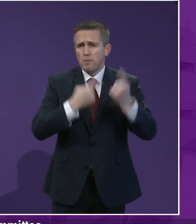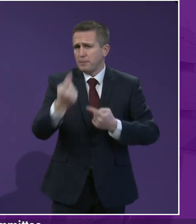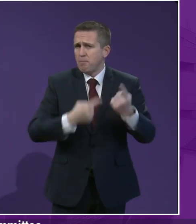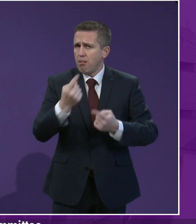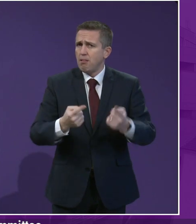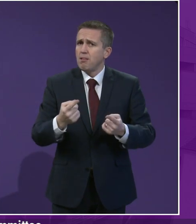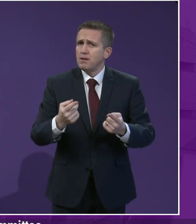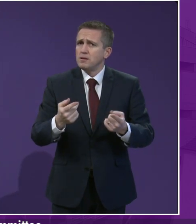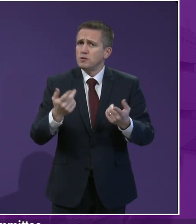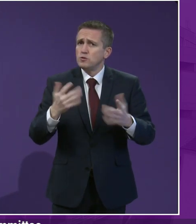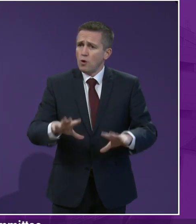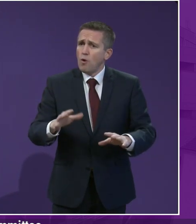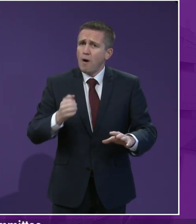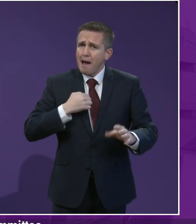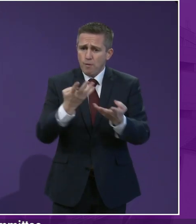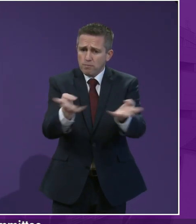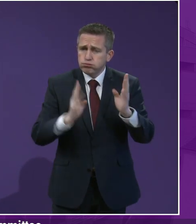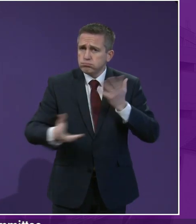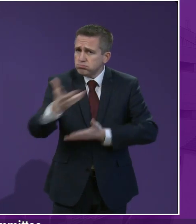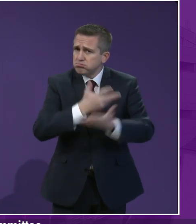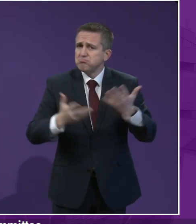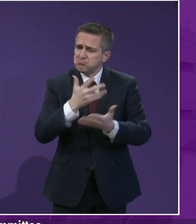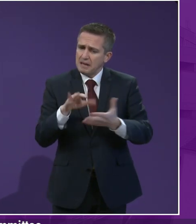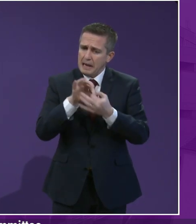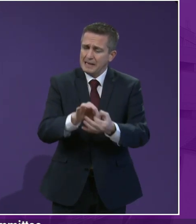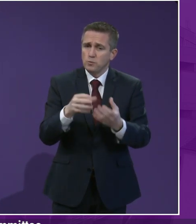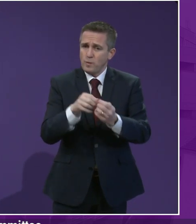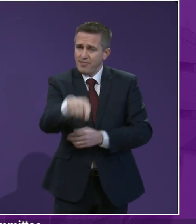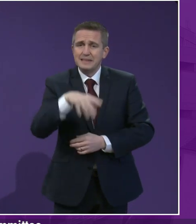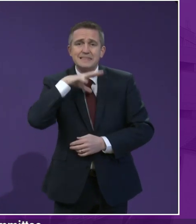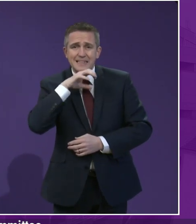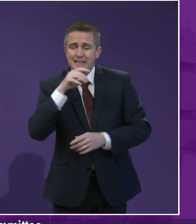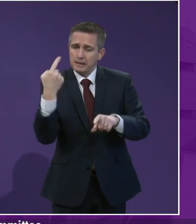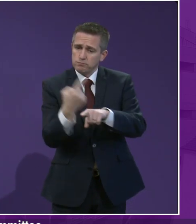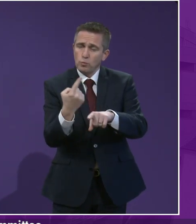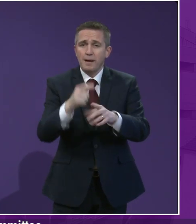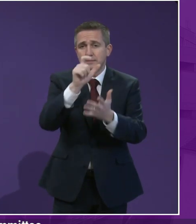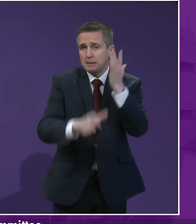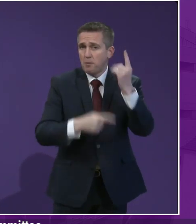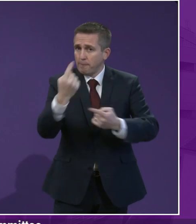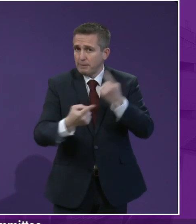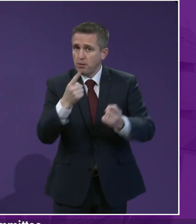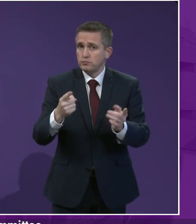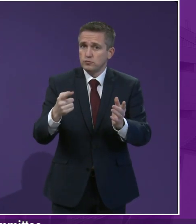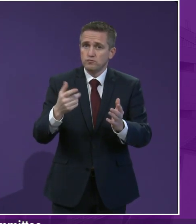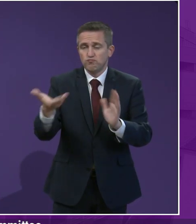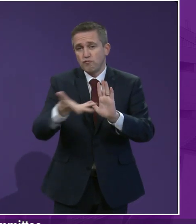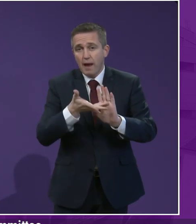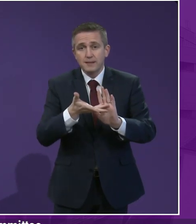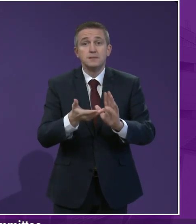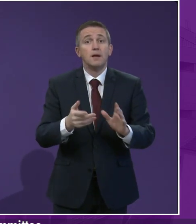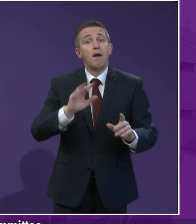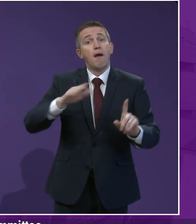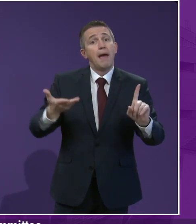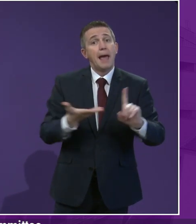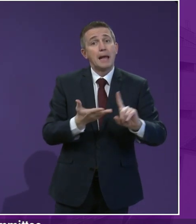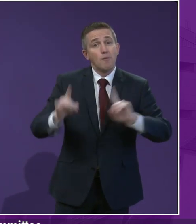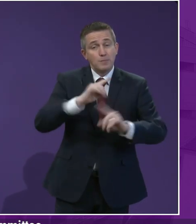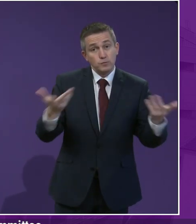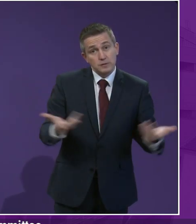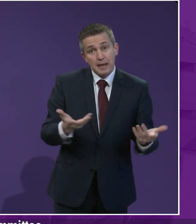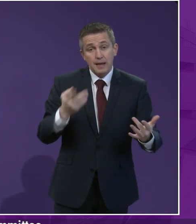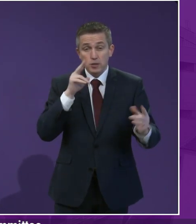2017-2018. And just to remind people that this Saturday, the 3rd of December, is International Day of Persons with Disabilities, and this promotes the UN Convention on the Rights of Persons